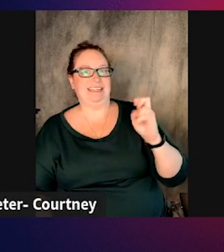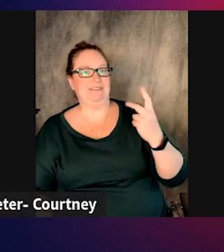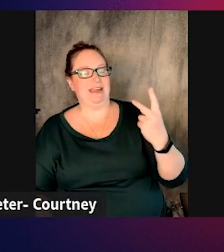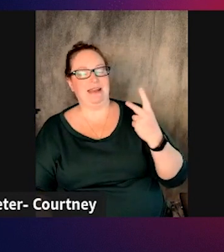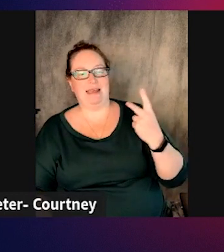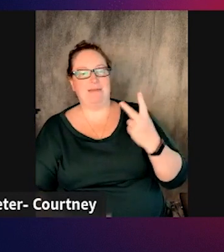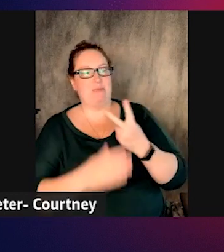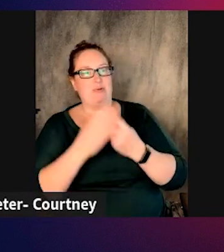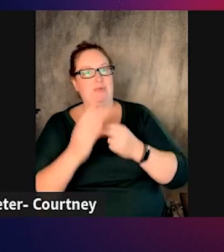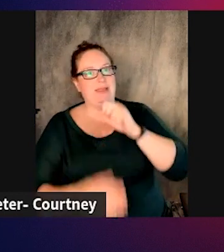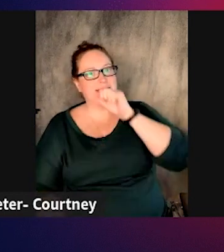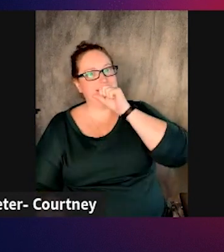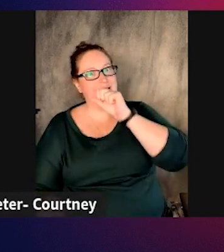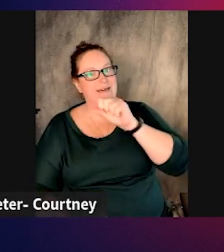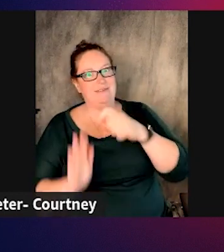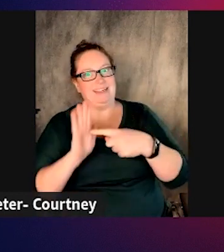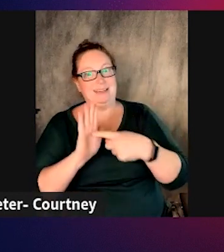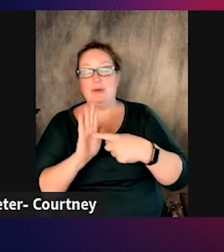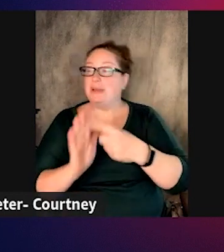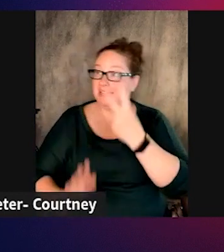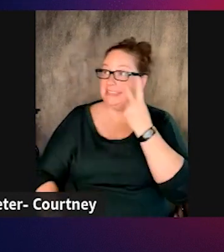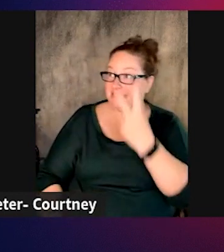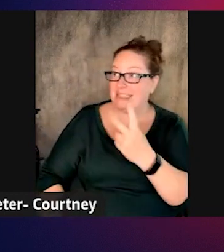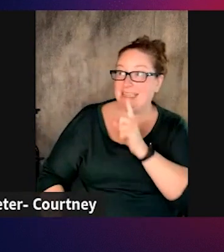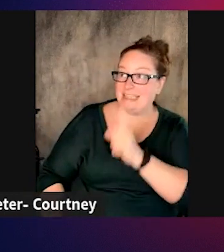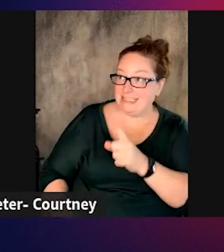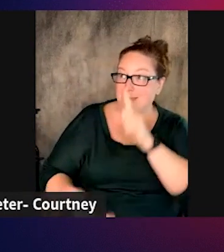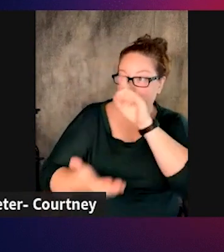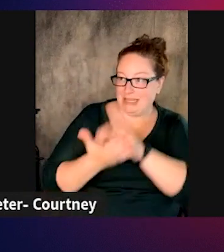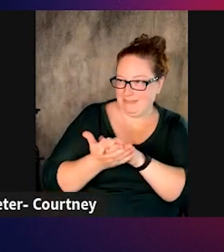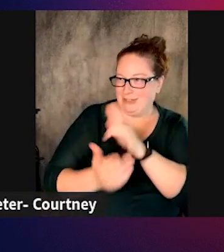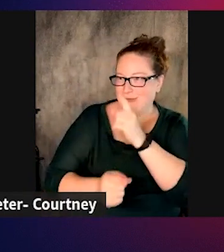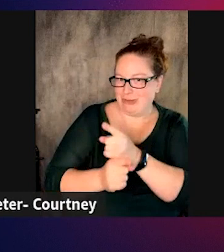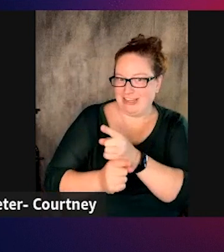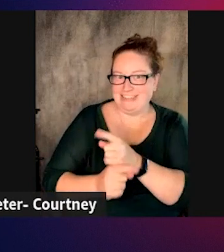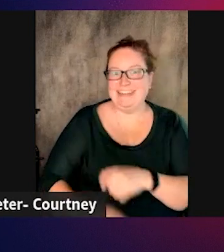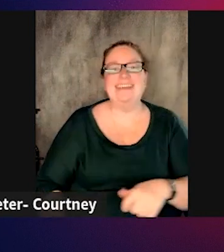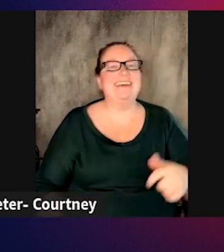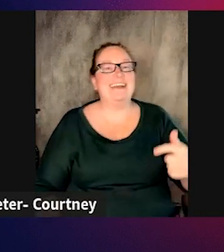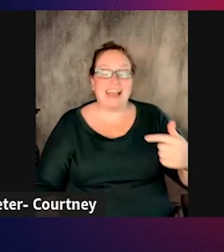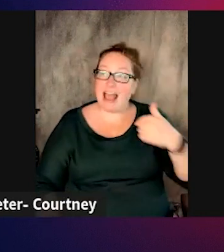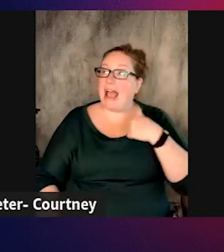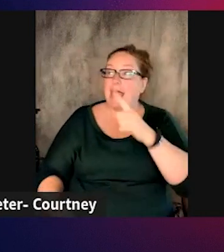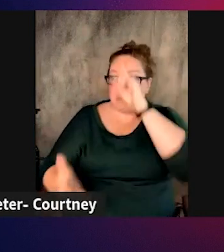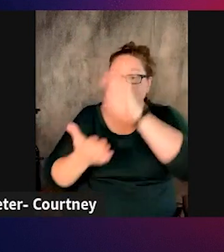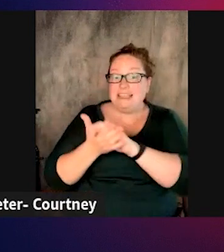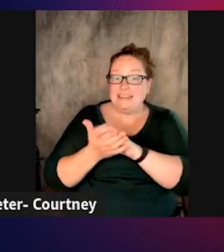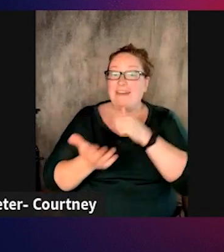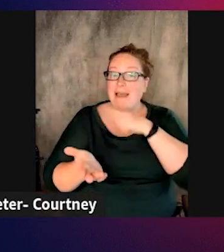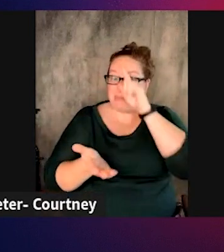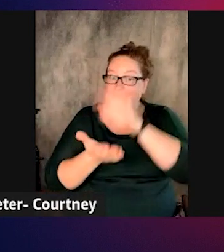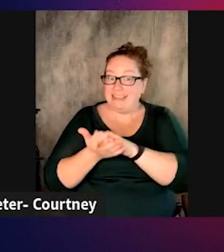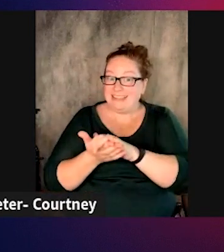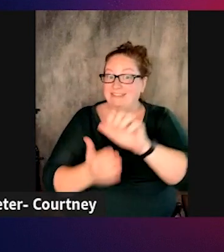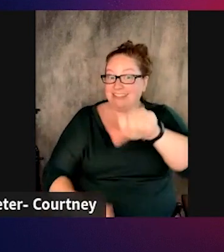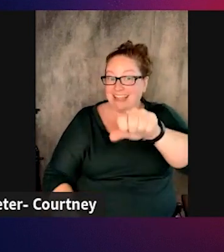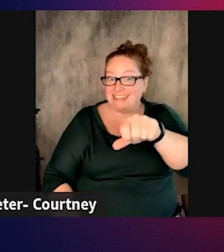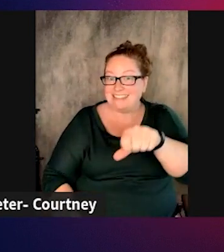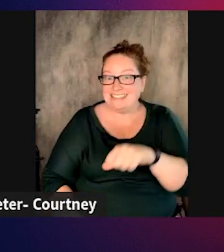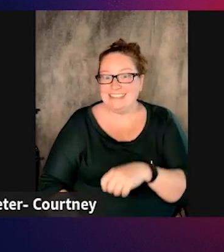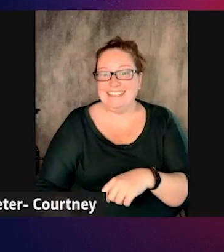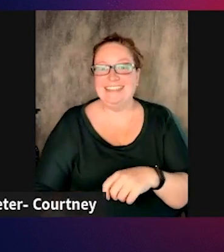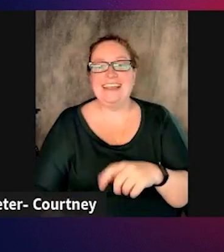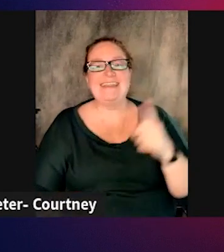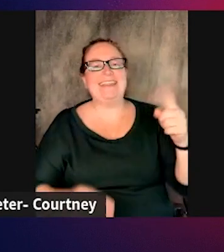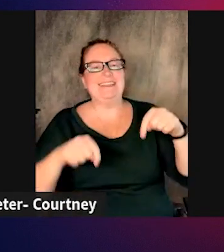favorite. Seeing is believing, right? Seeing That's is believing, right. Absolutely. That's right. So That's let's right. see if I believe you. I'm not This is saying what we call the prove it